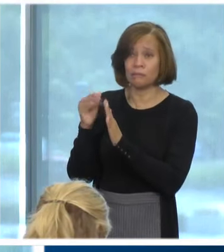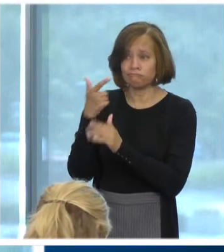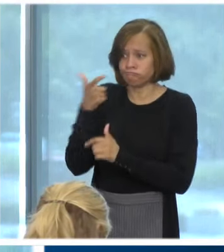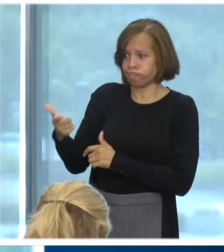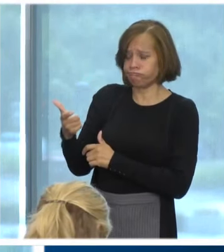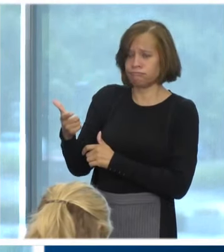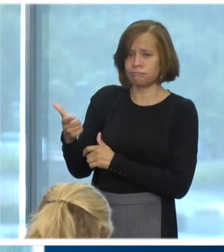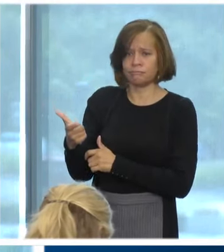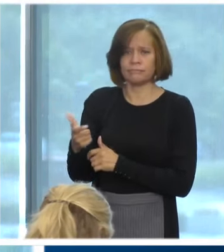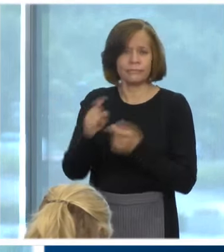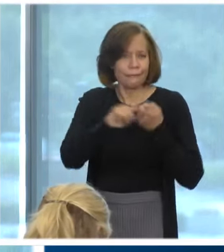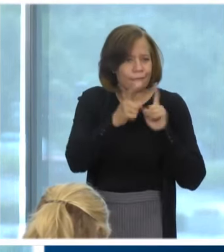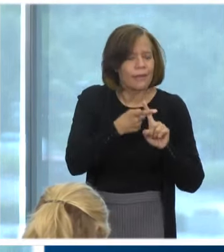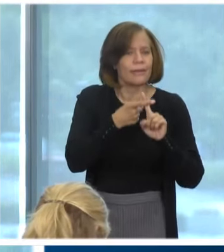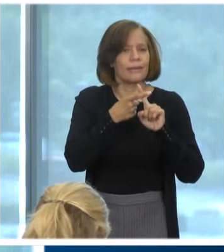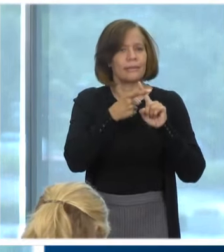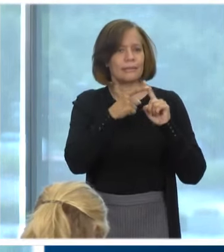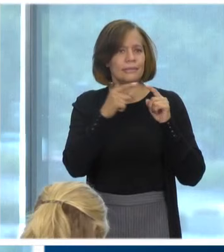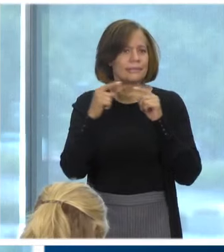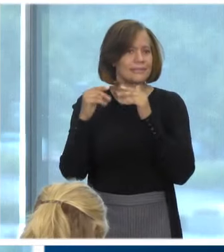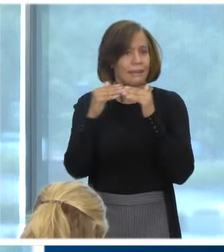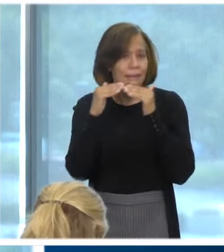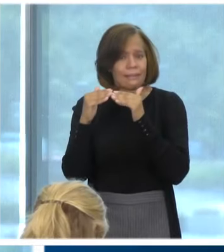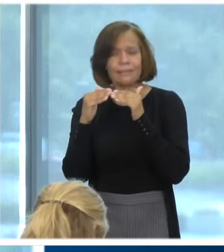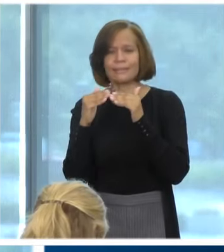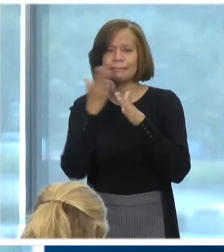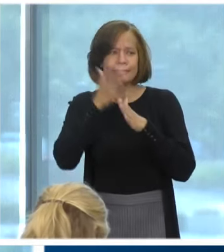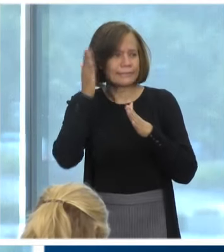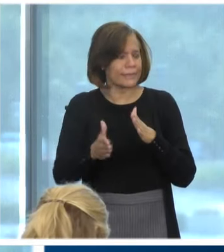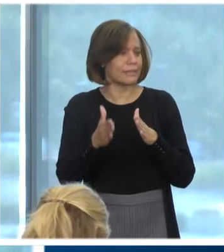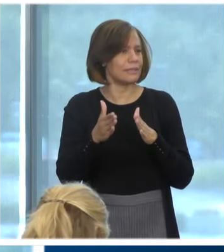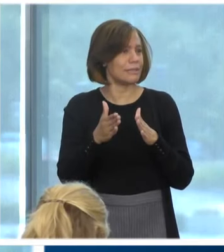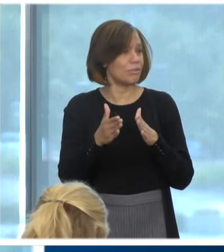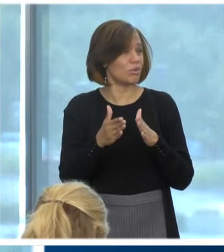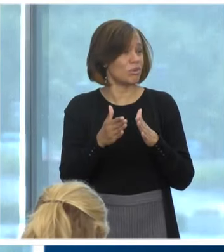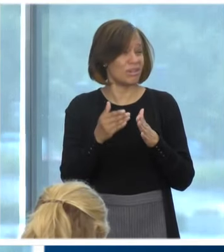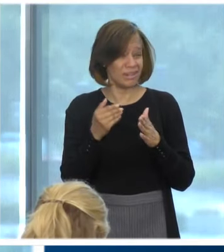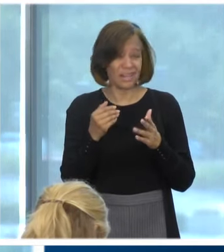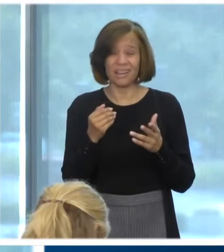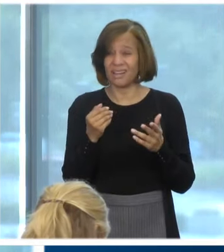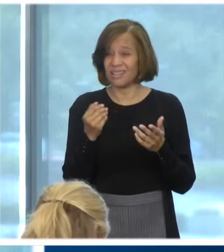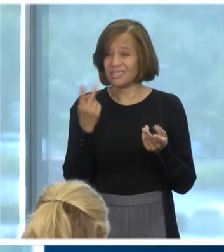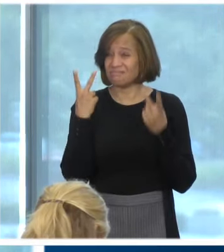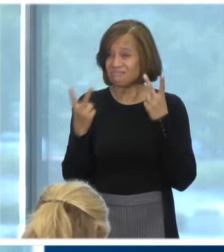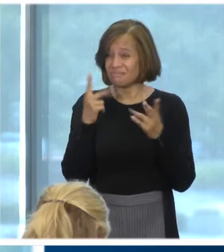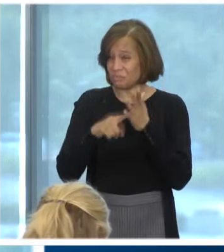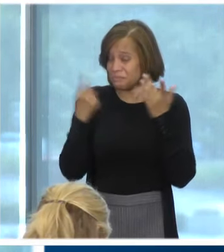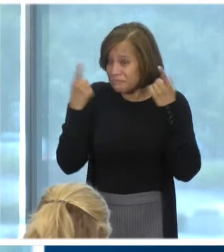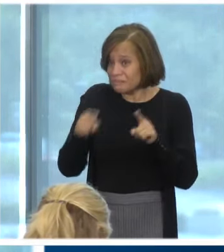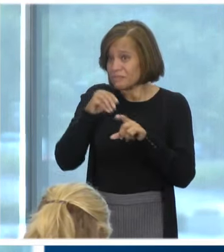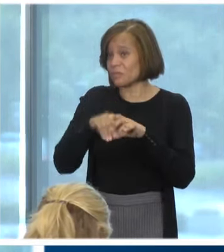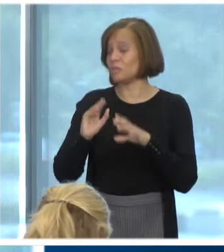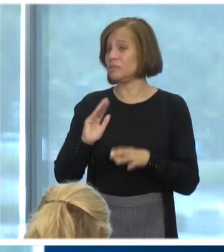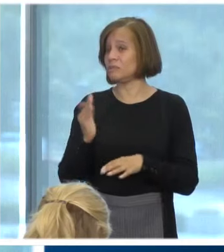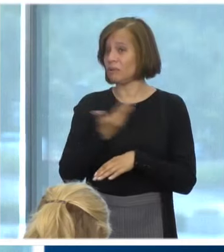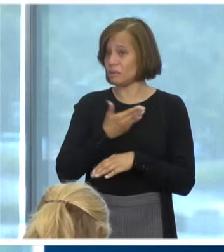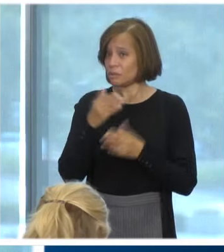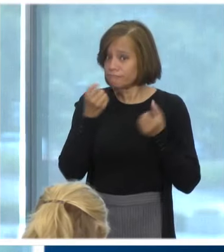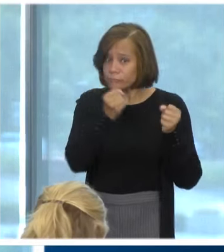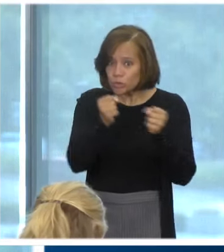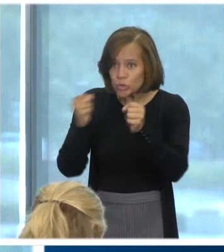from friends, colleagues, and neighbors about what occurred on our streets those first days of protest. The results